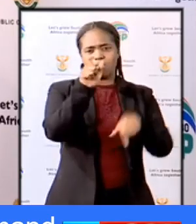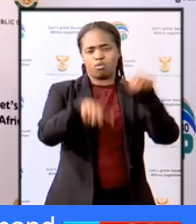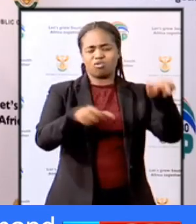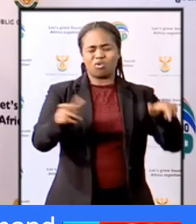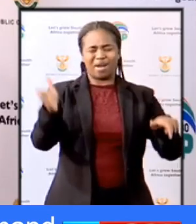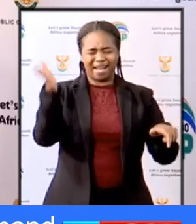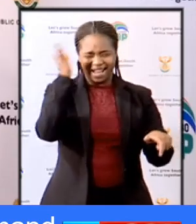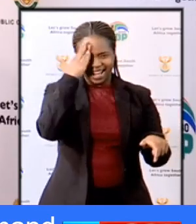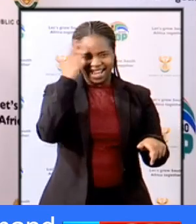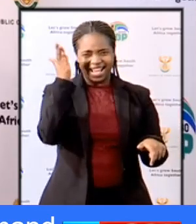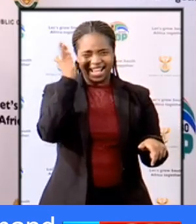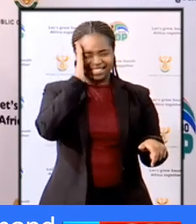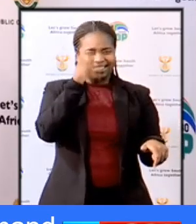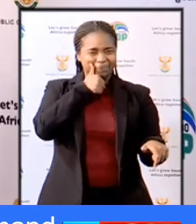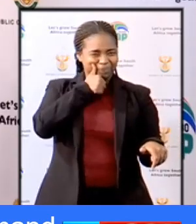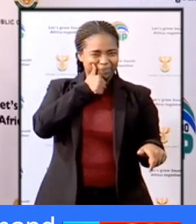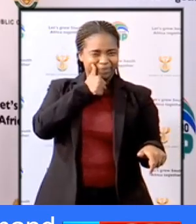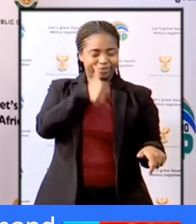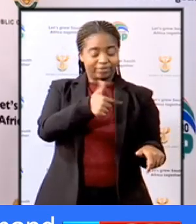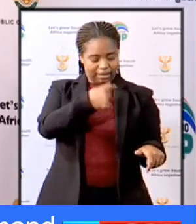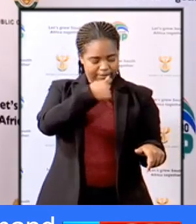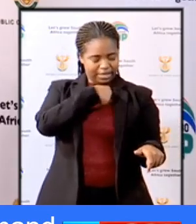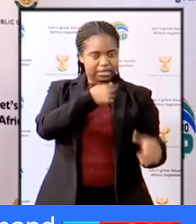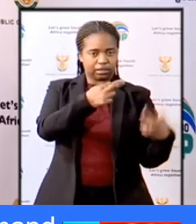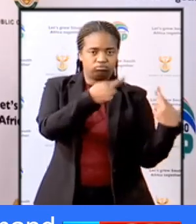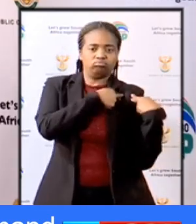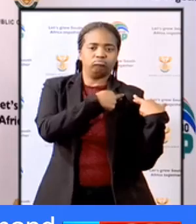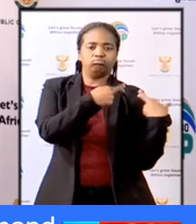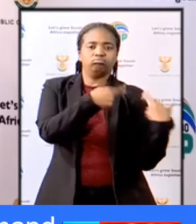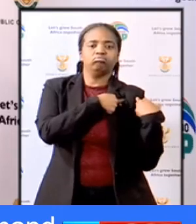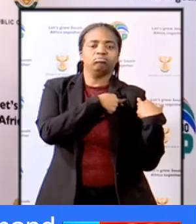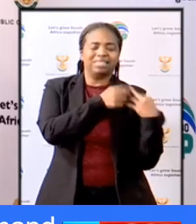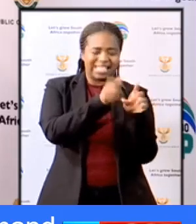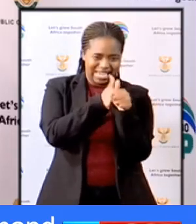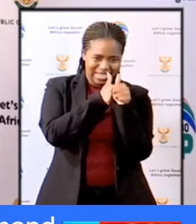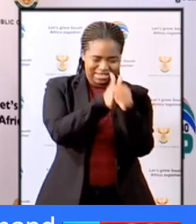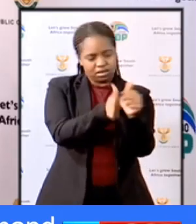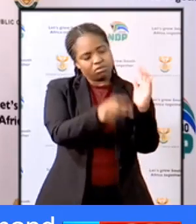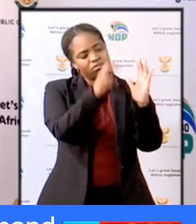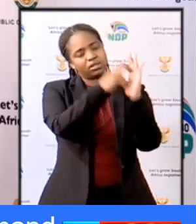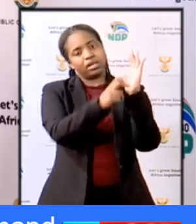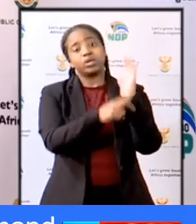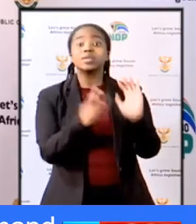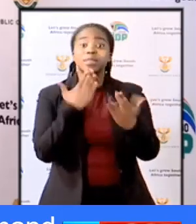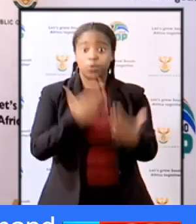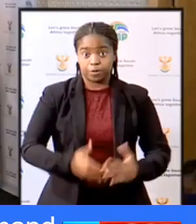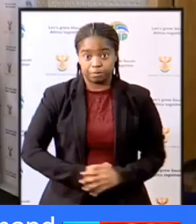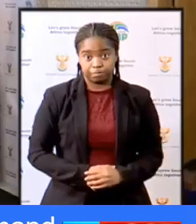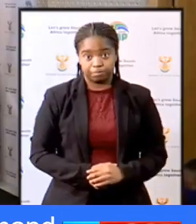ukuthi kufanele abe nediscipline enze lokho okufanele siyabonga